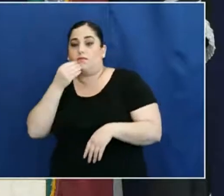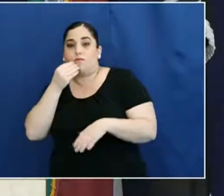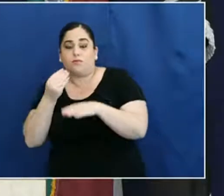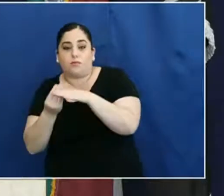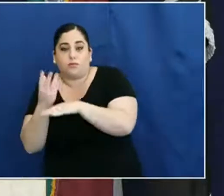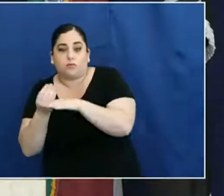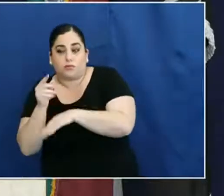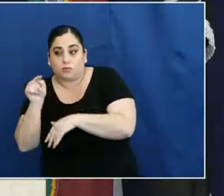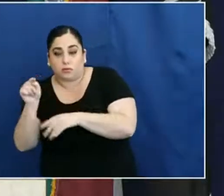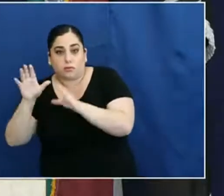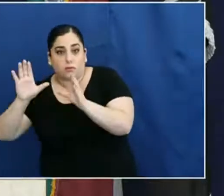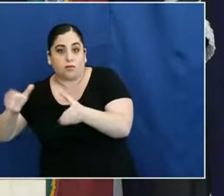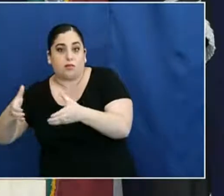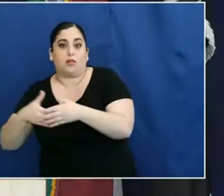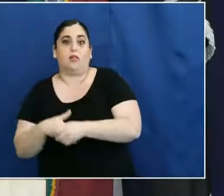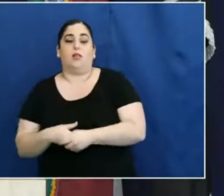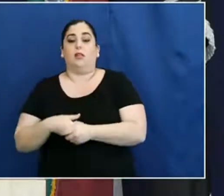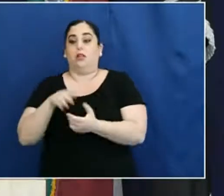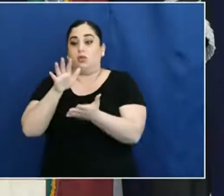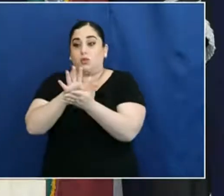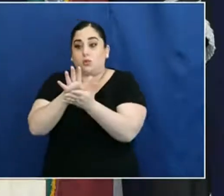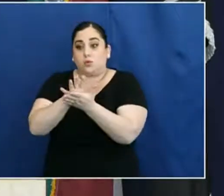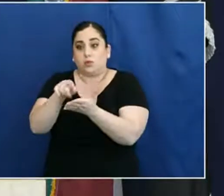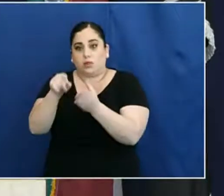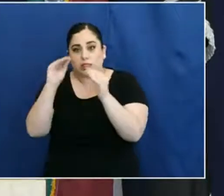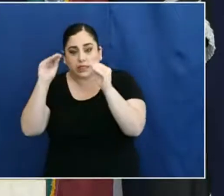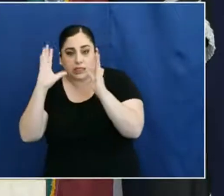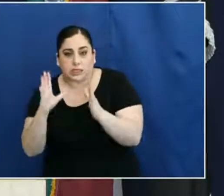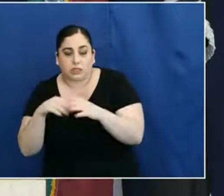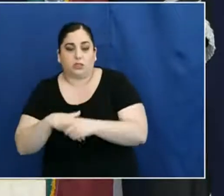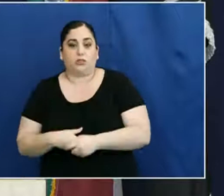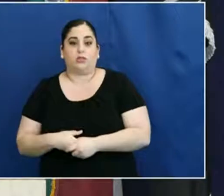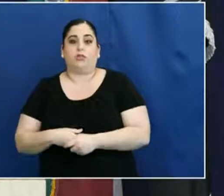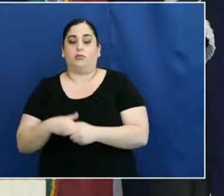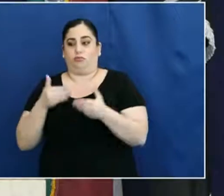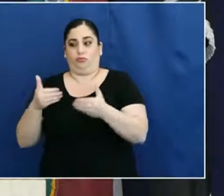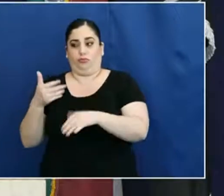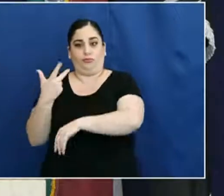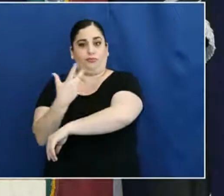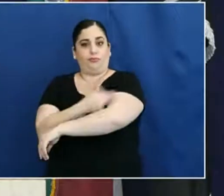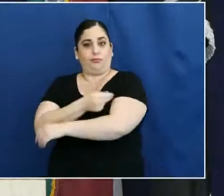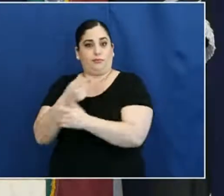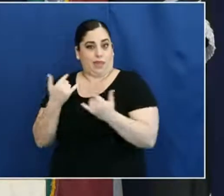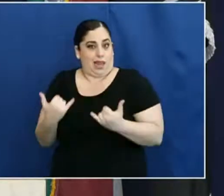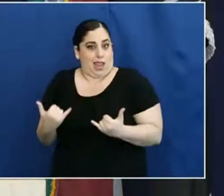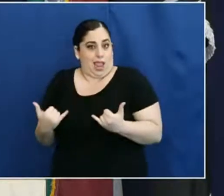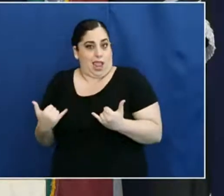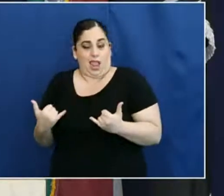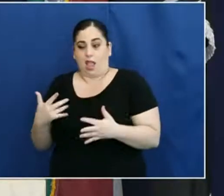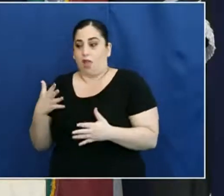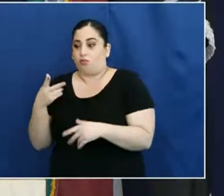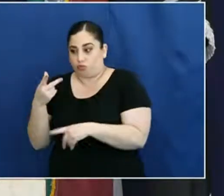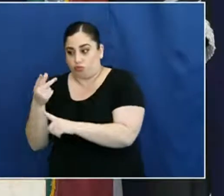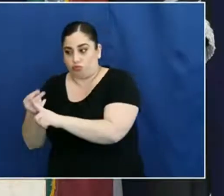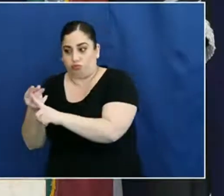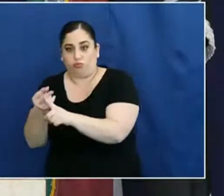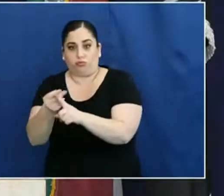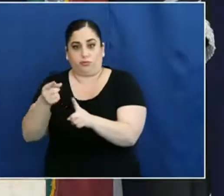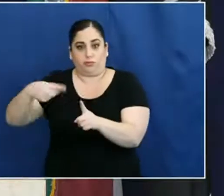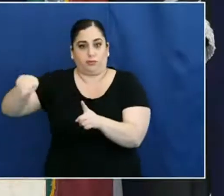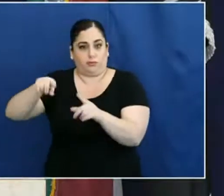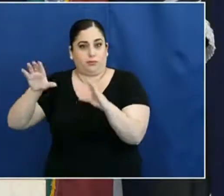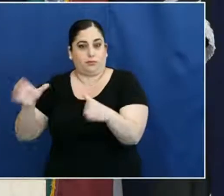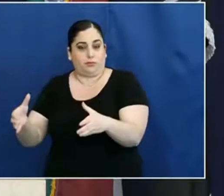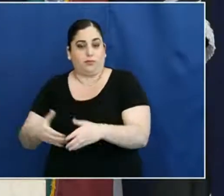conditions. There is going to be a shortage of first dose appointments in particular until the supply increases significantly. And so we ask